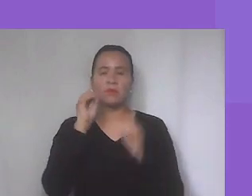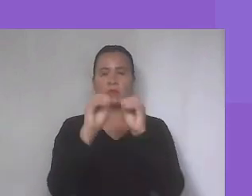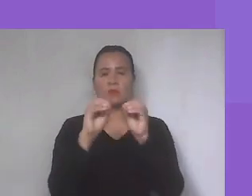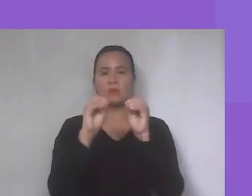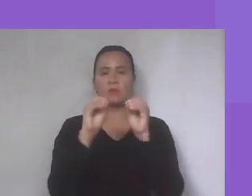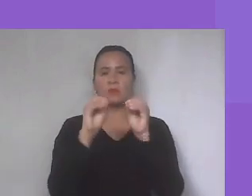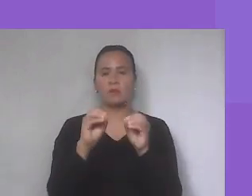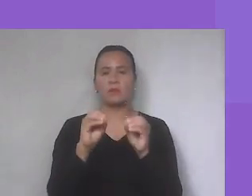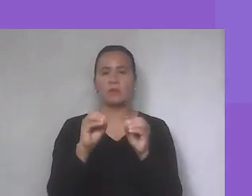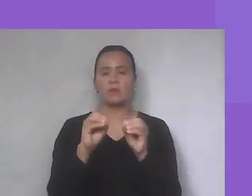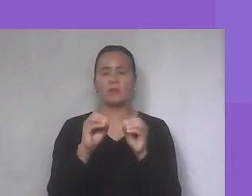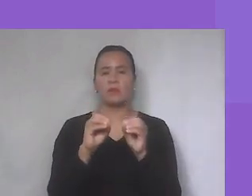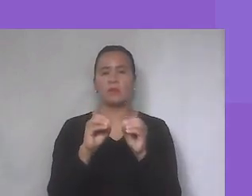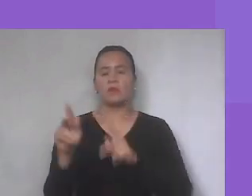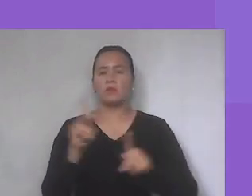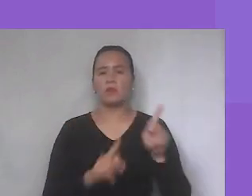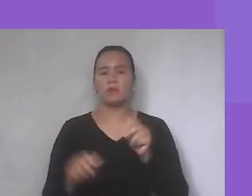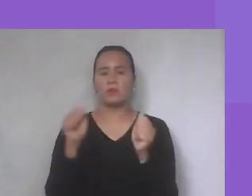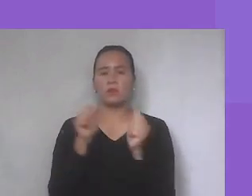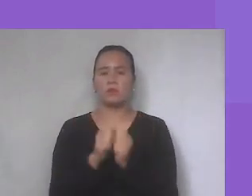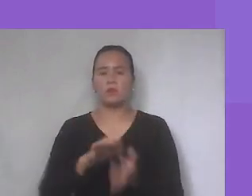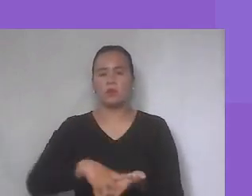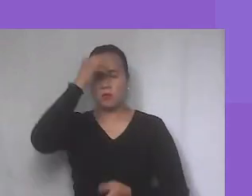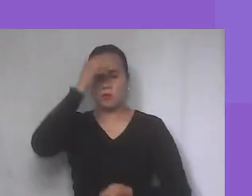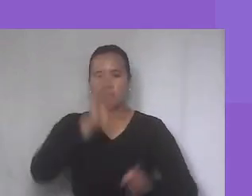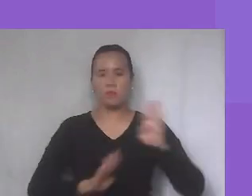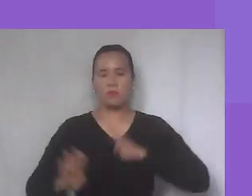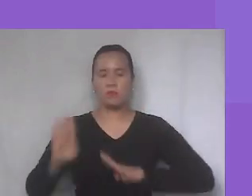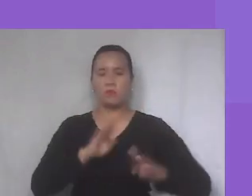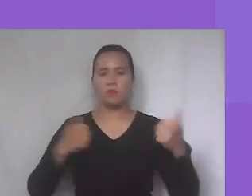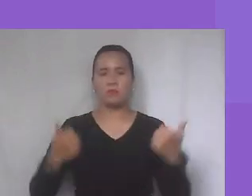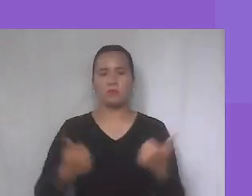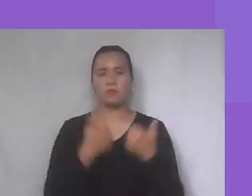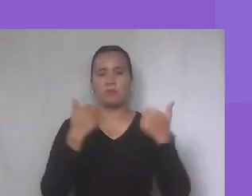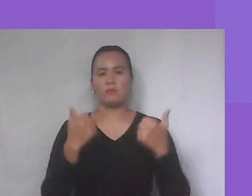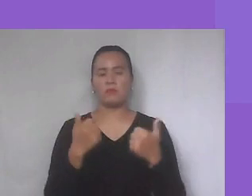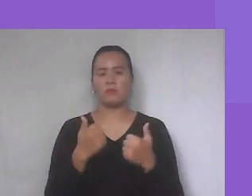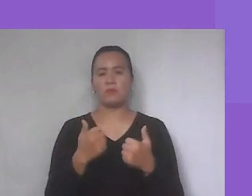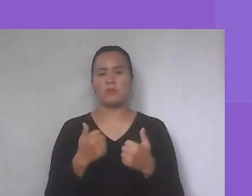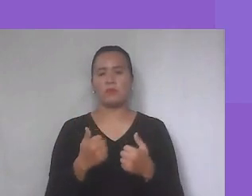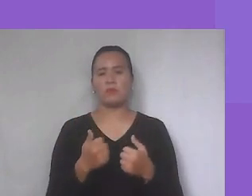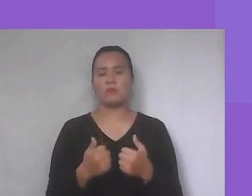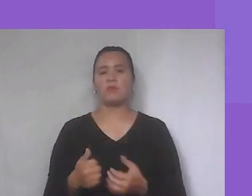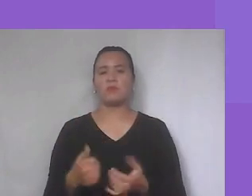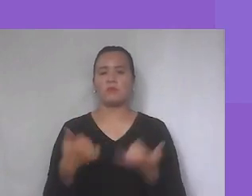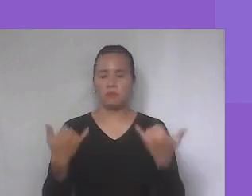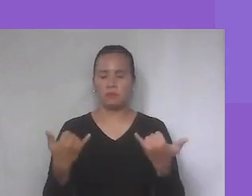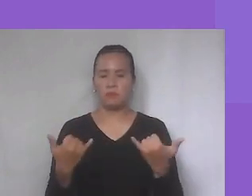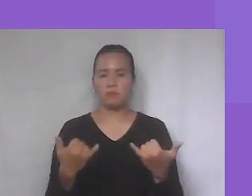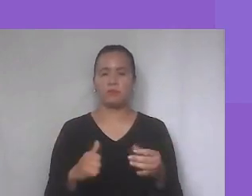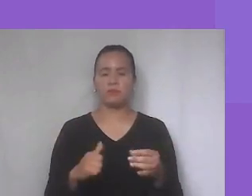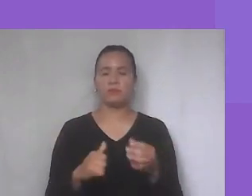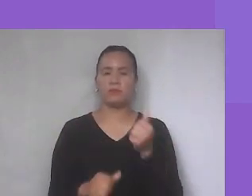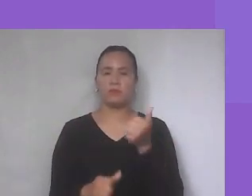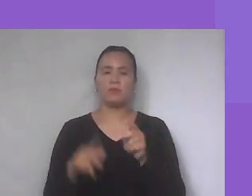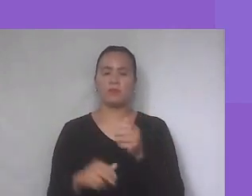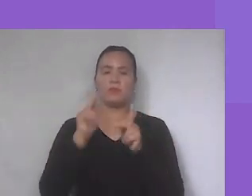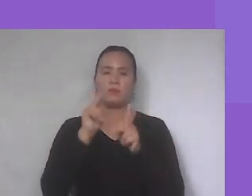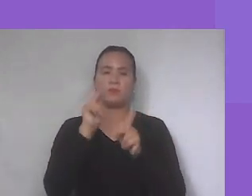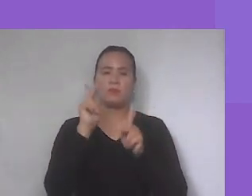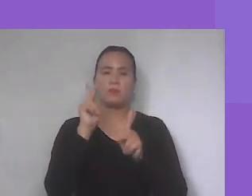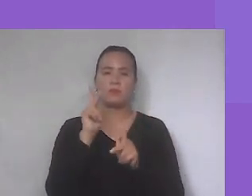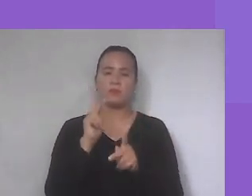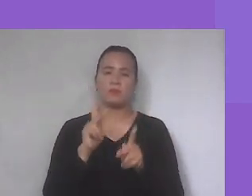persons with learning and behavioral challenges. She is currently an assistant professor of the University of the Philippines,